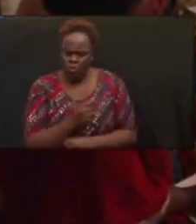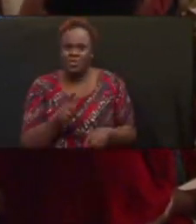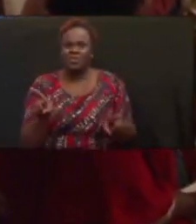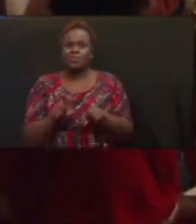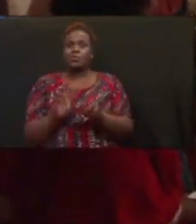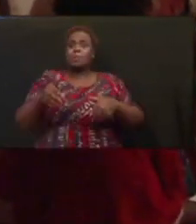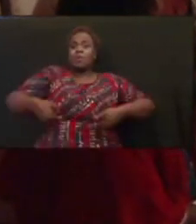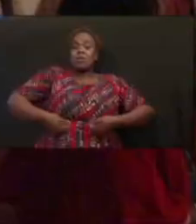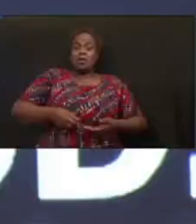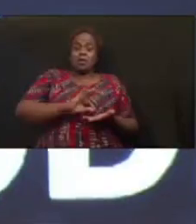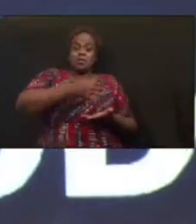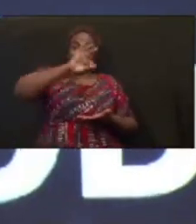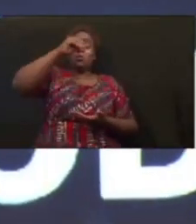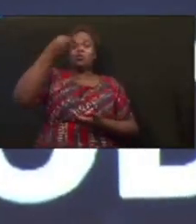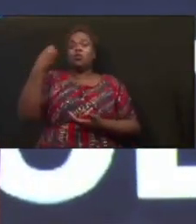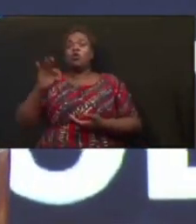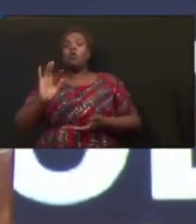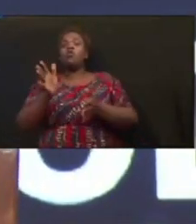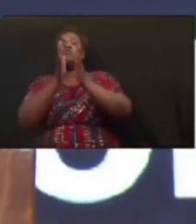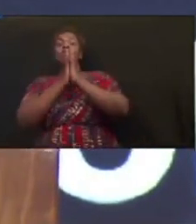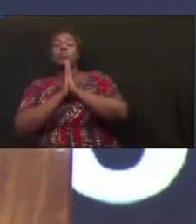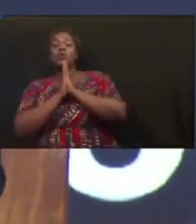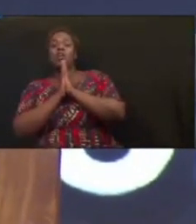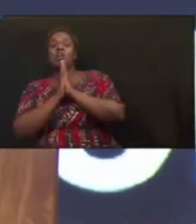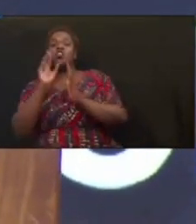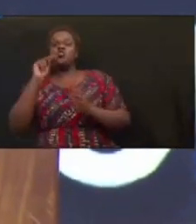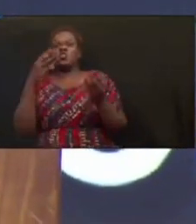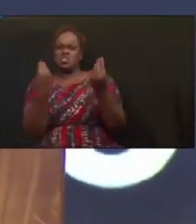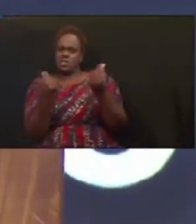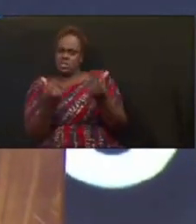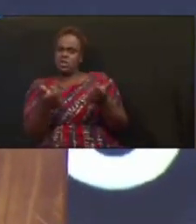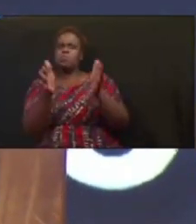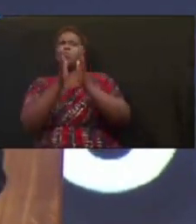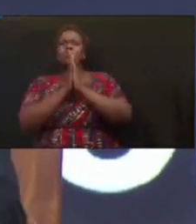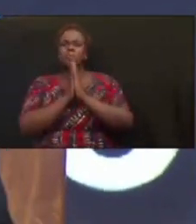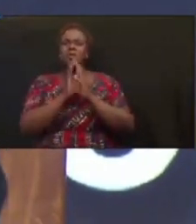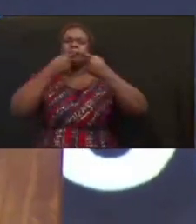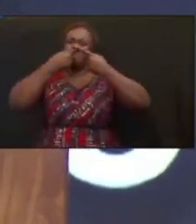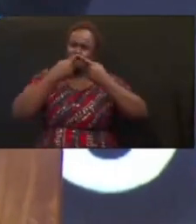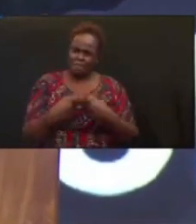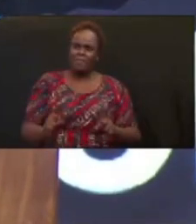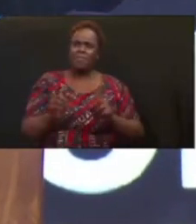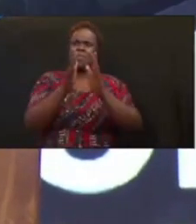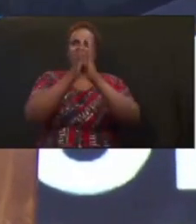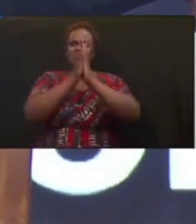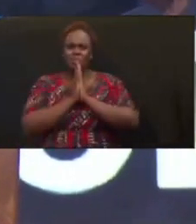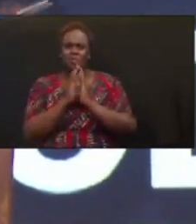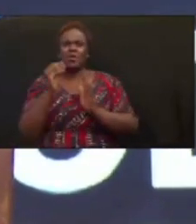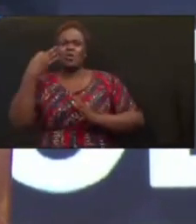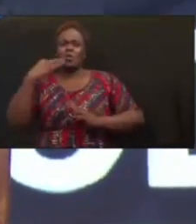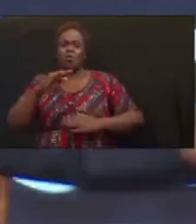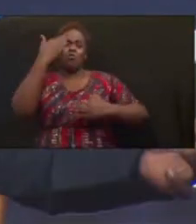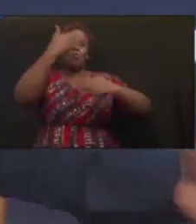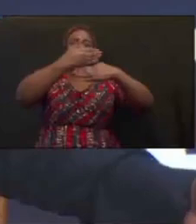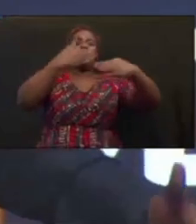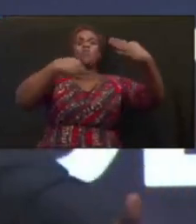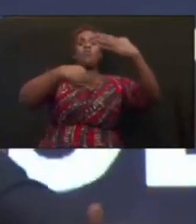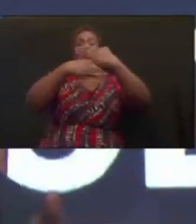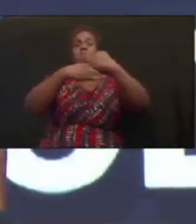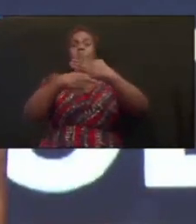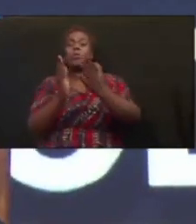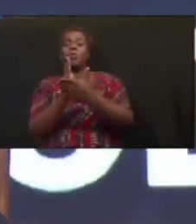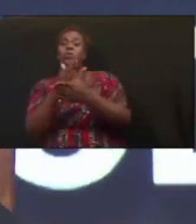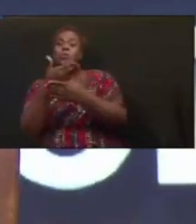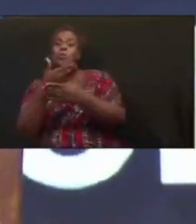prayer, not the prayer of give me tea and give me bread, the prayer of bridging the gap between one season